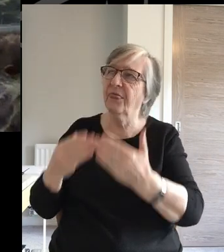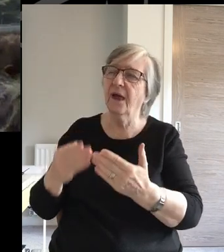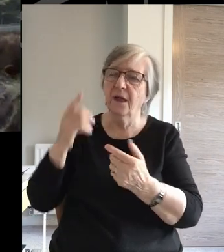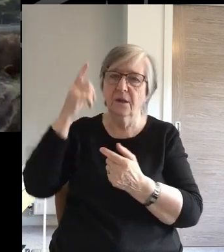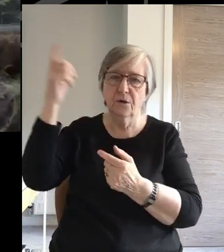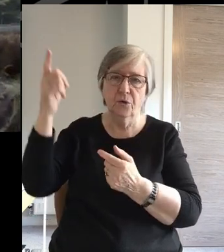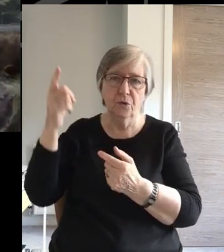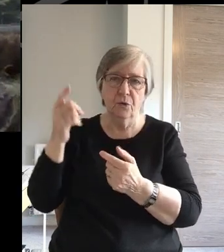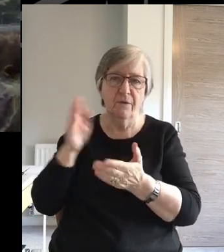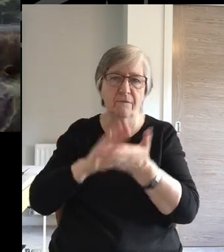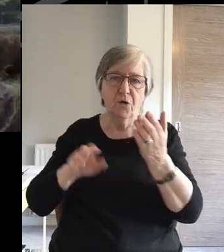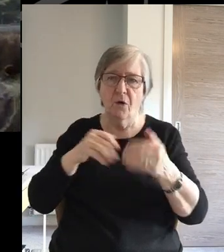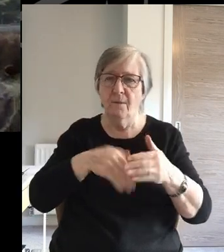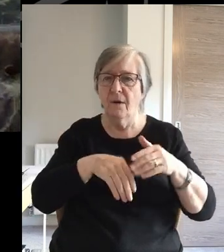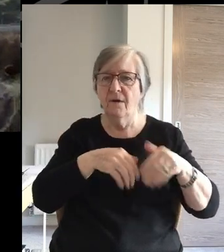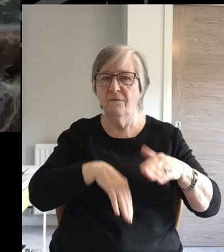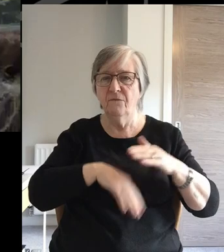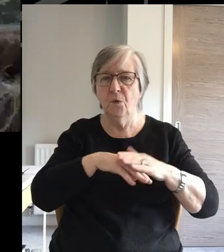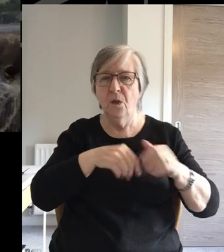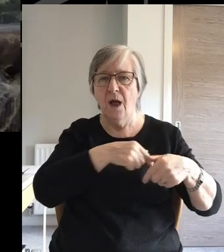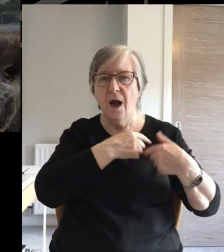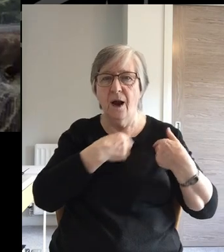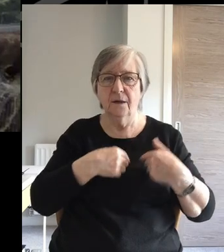thanks from our full hearts.